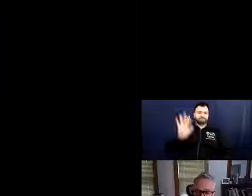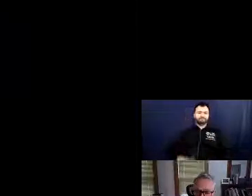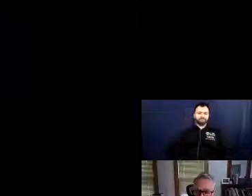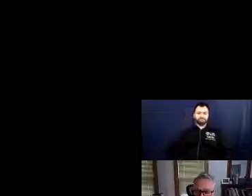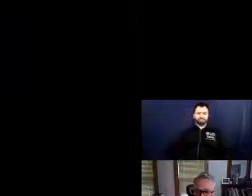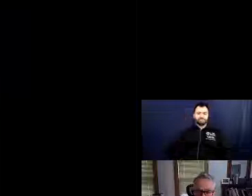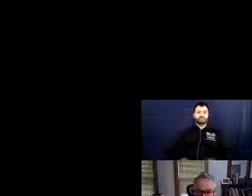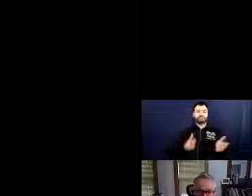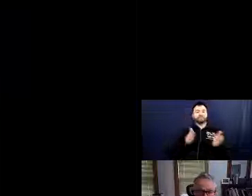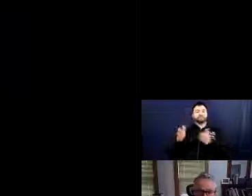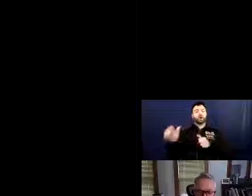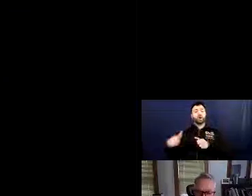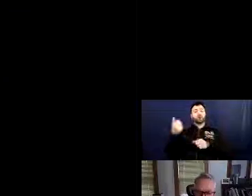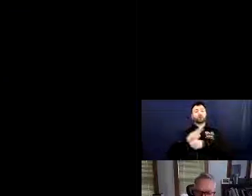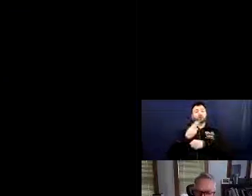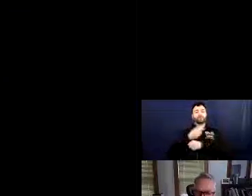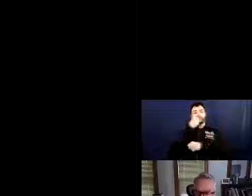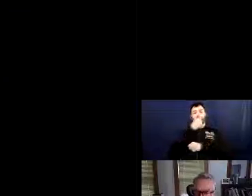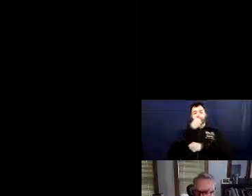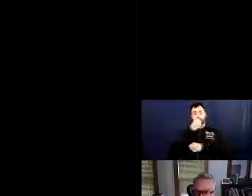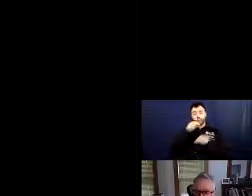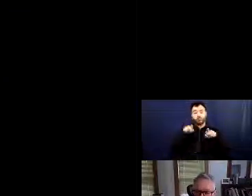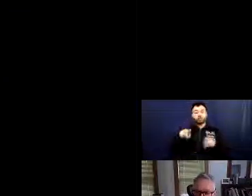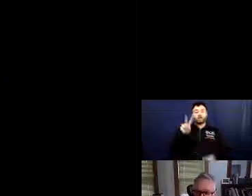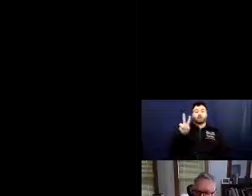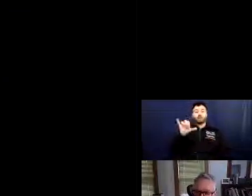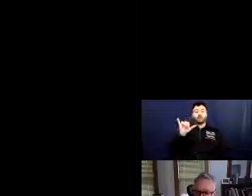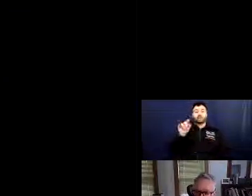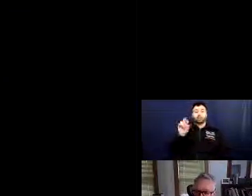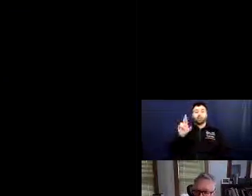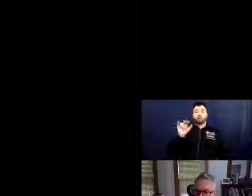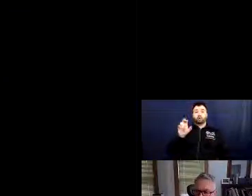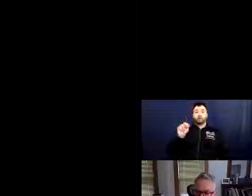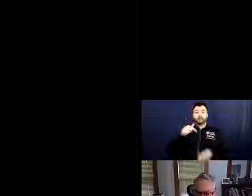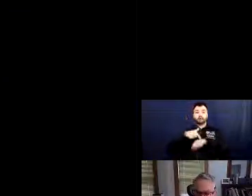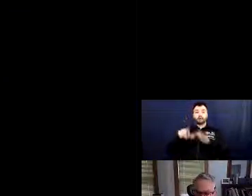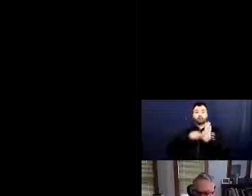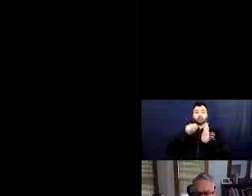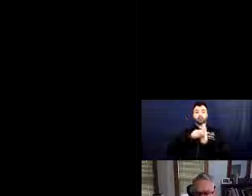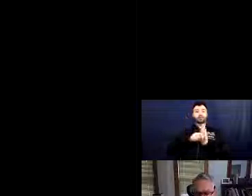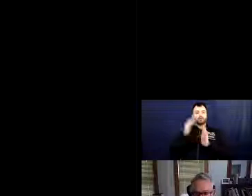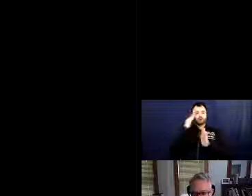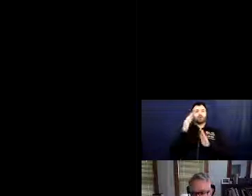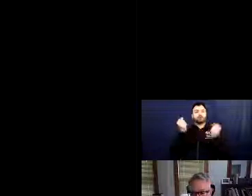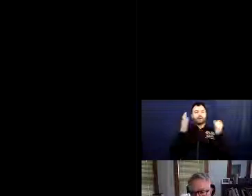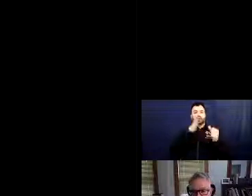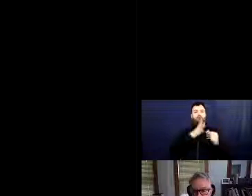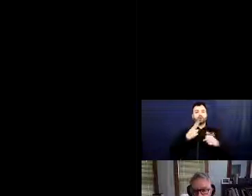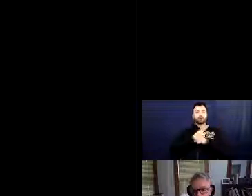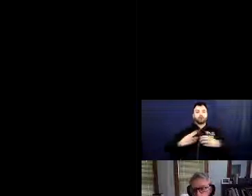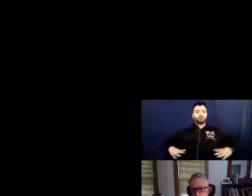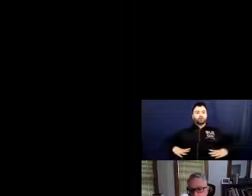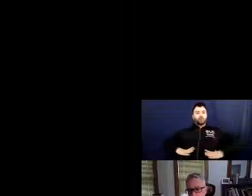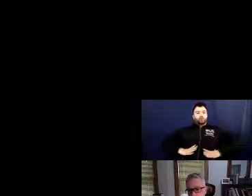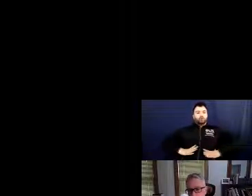cocaine during the Victorian era, when women were wearing corsets to try to slim as much as they possibly could. Cocaine